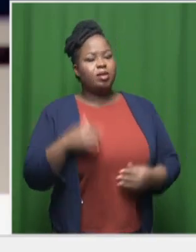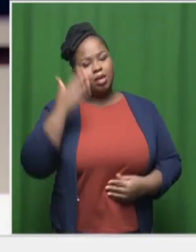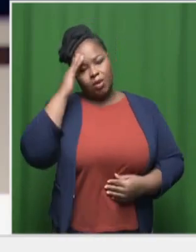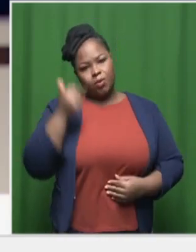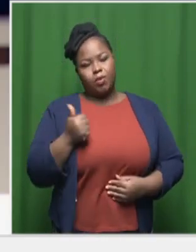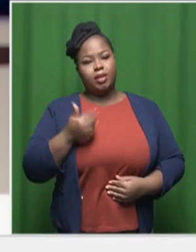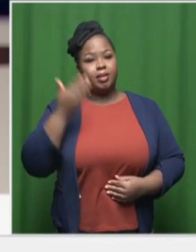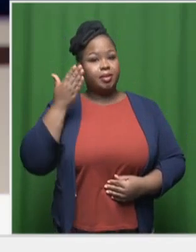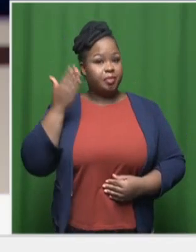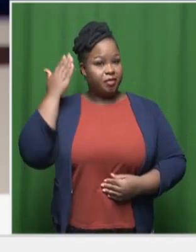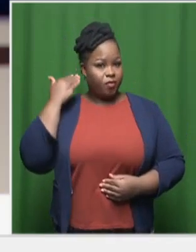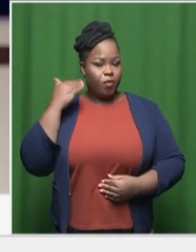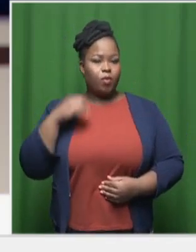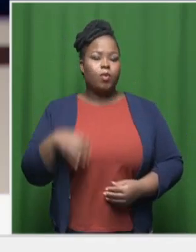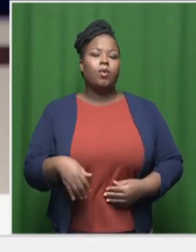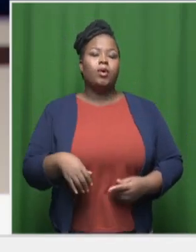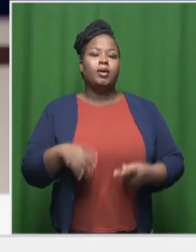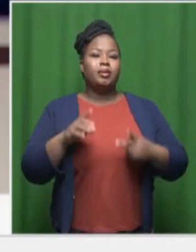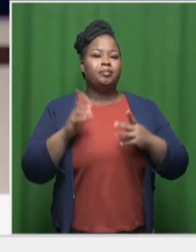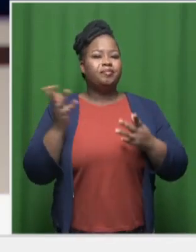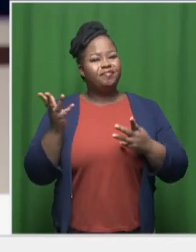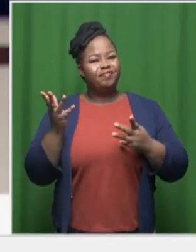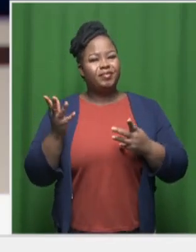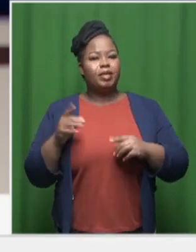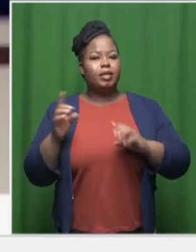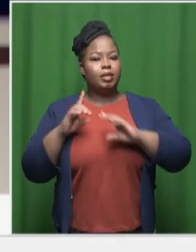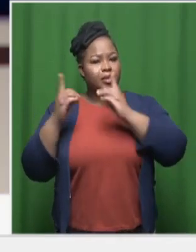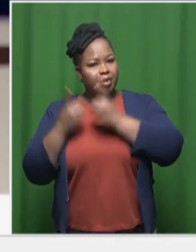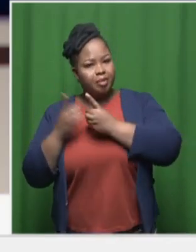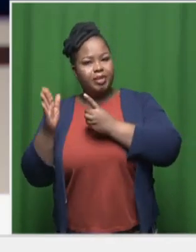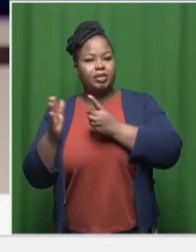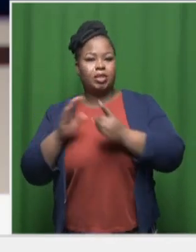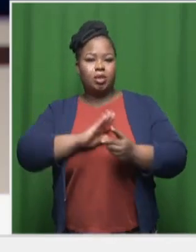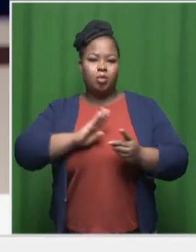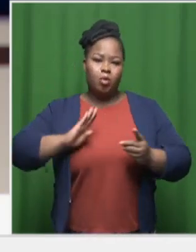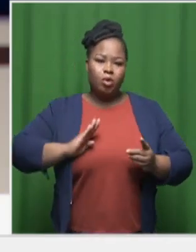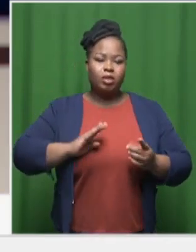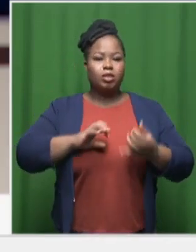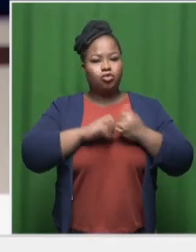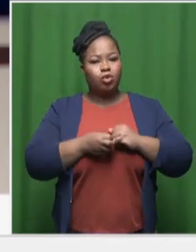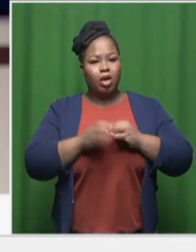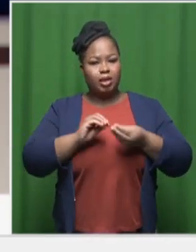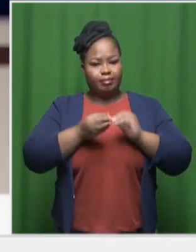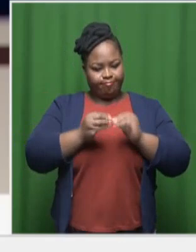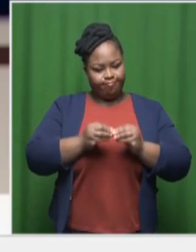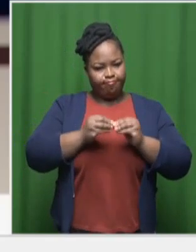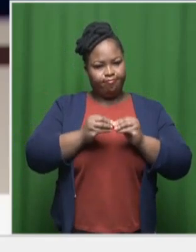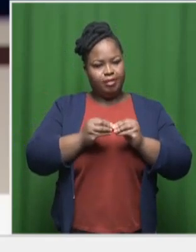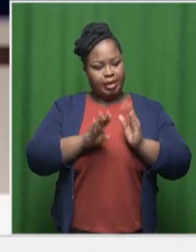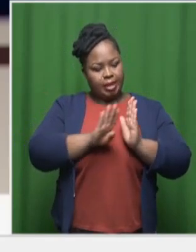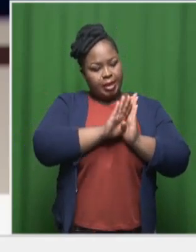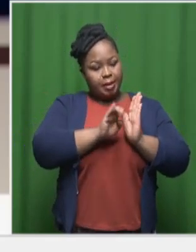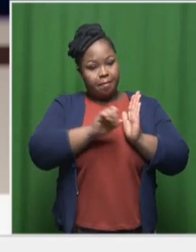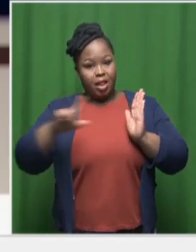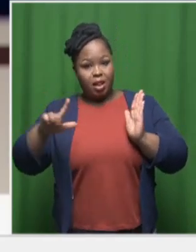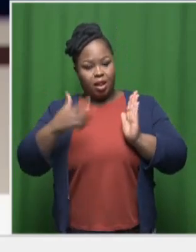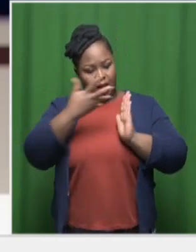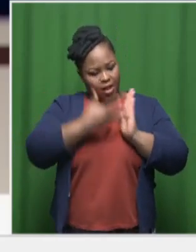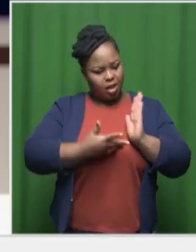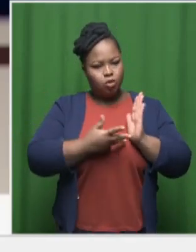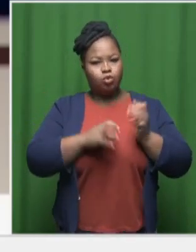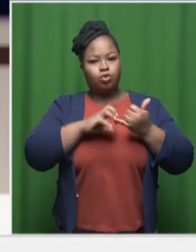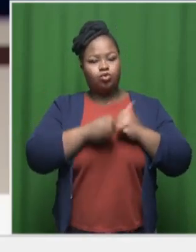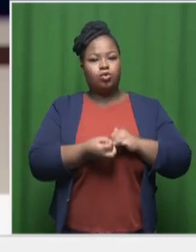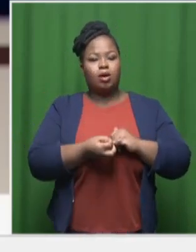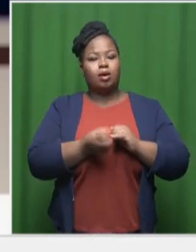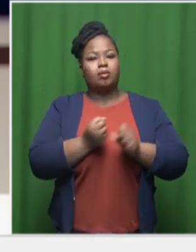previous board, and the ministry, they have helped us to put together the SABC bill. And that bill will really help unlock the